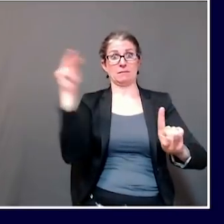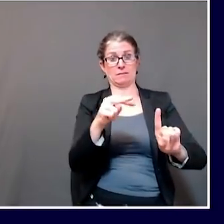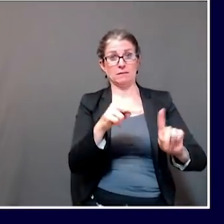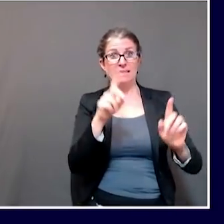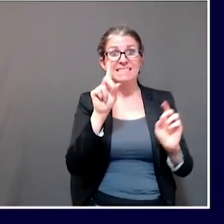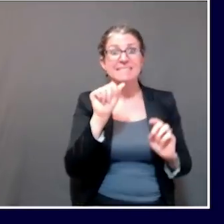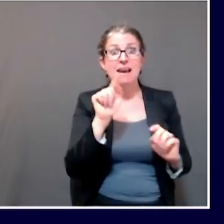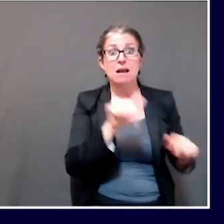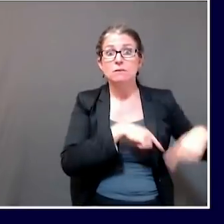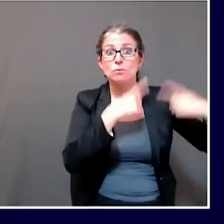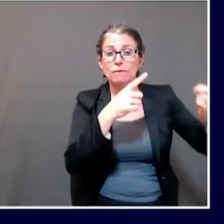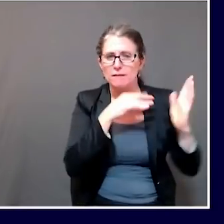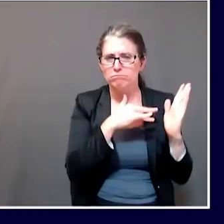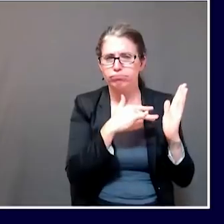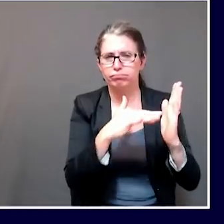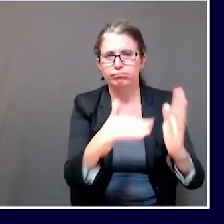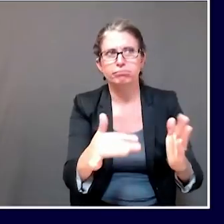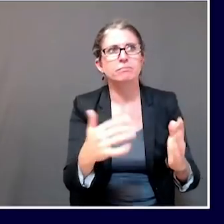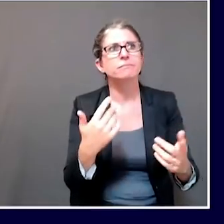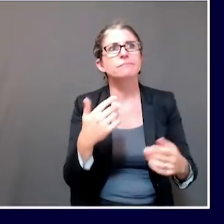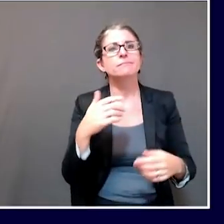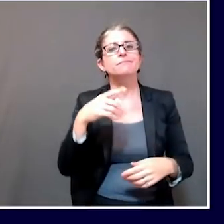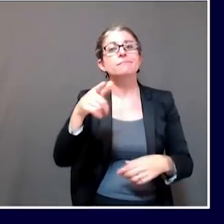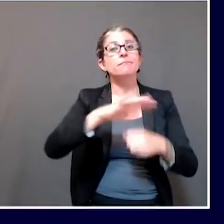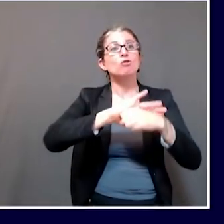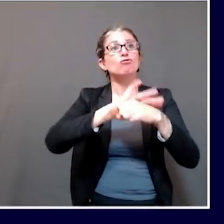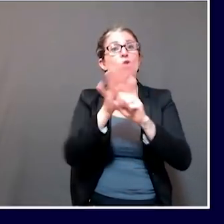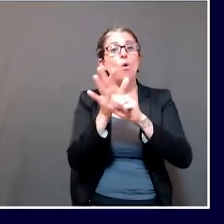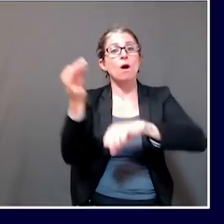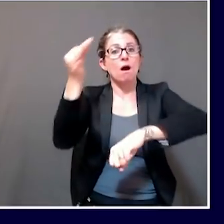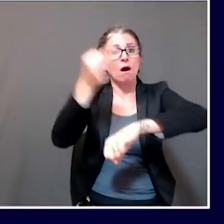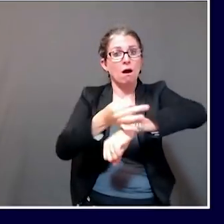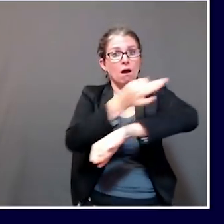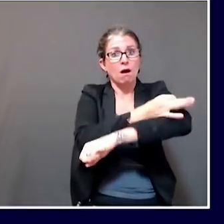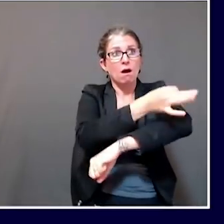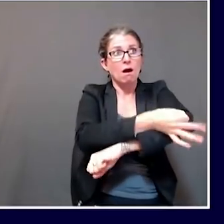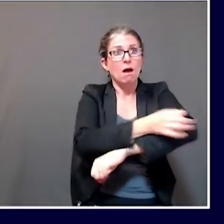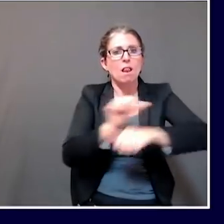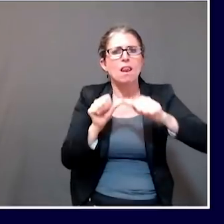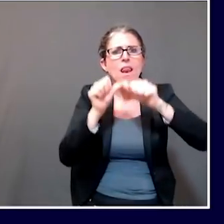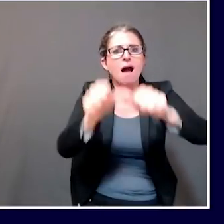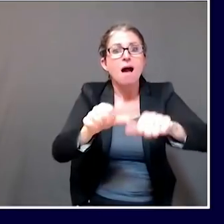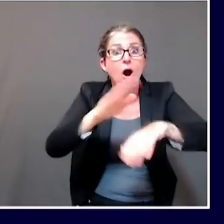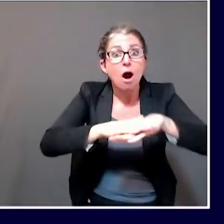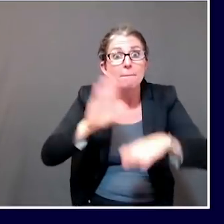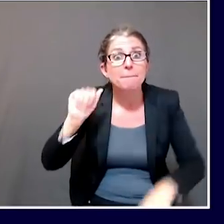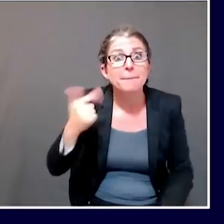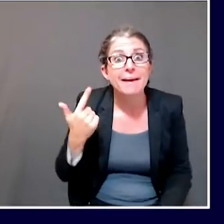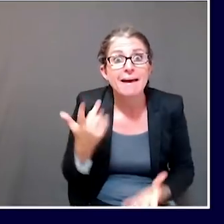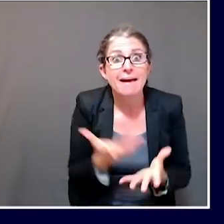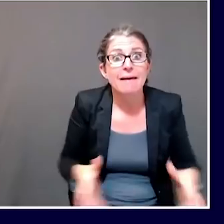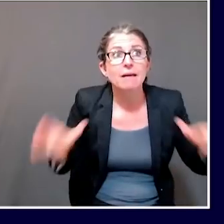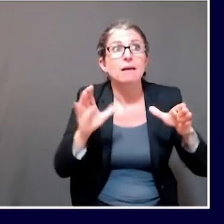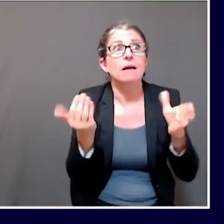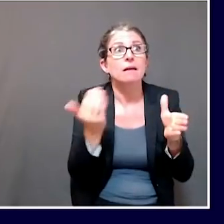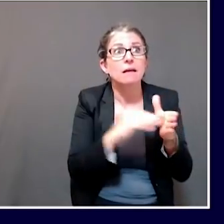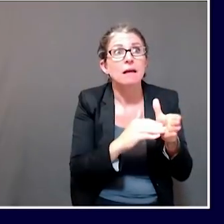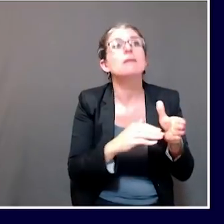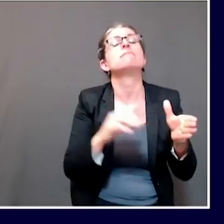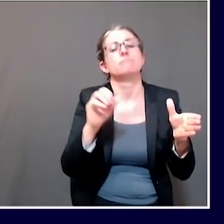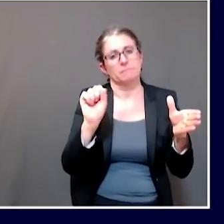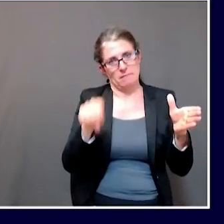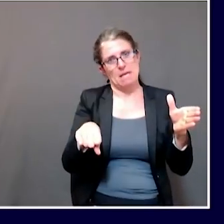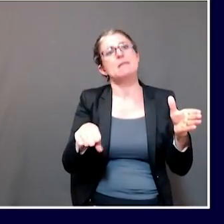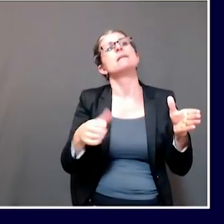and things of that nature. There is a theoretical possibility that COVID-19 can live on surfaces.